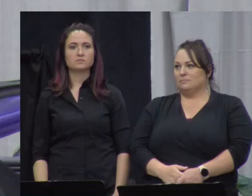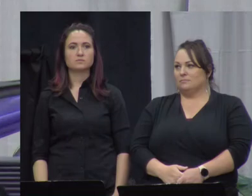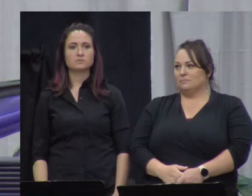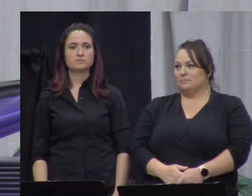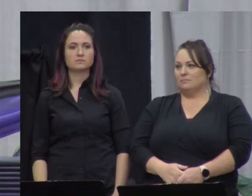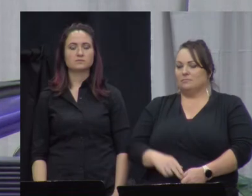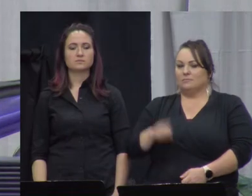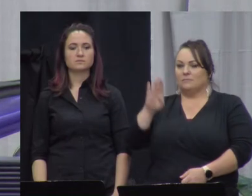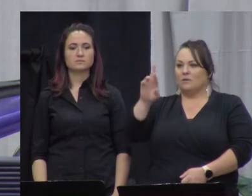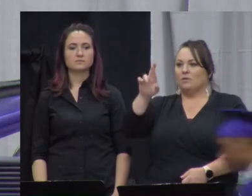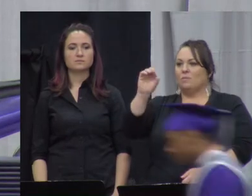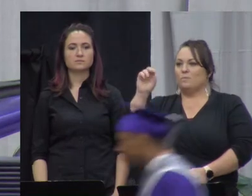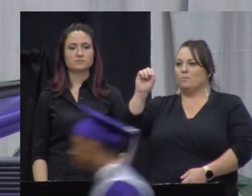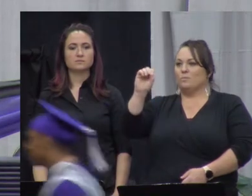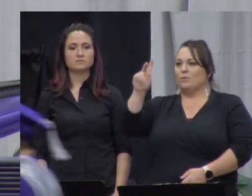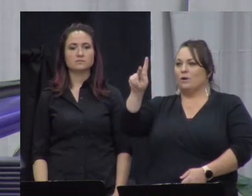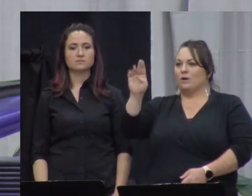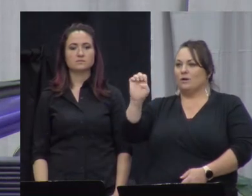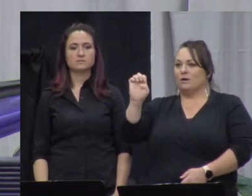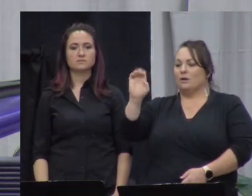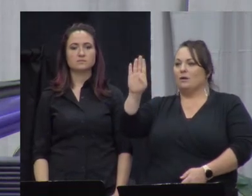Brooke Butts.